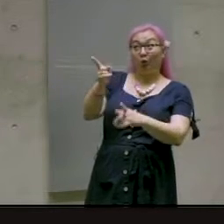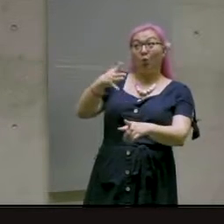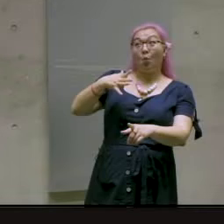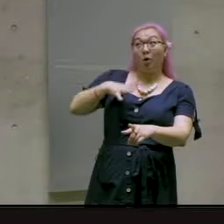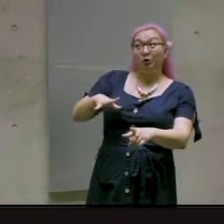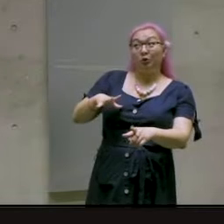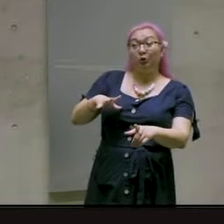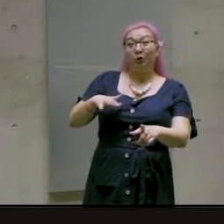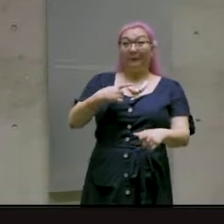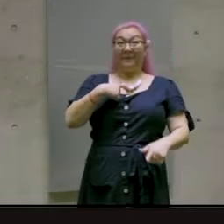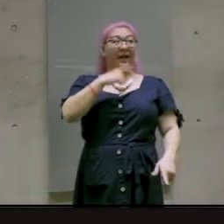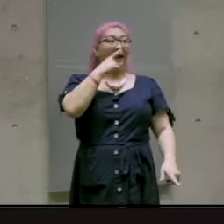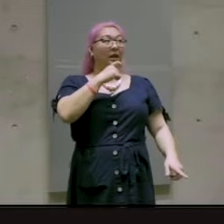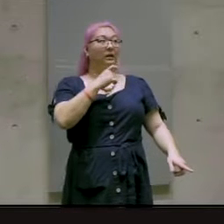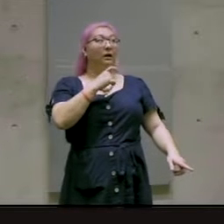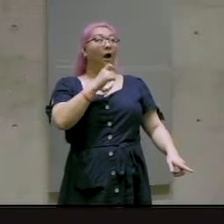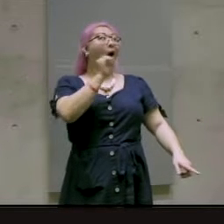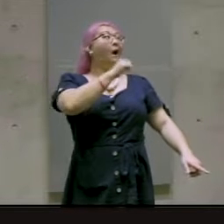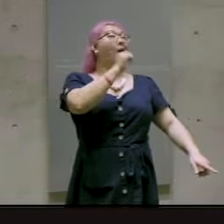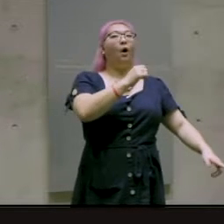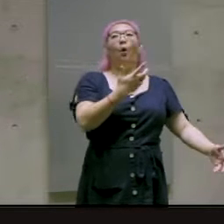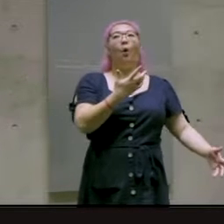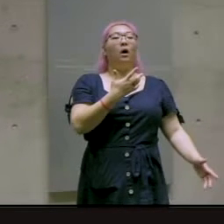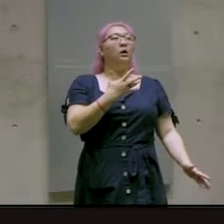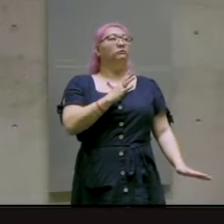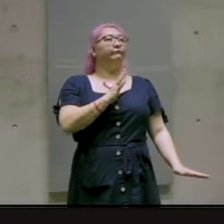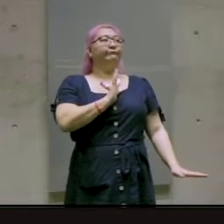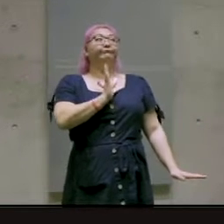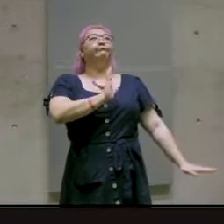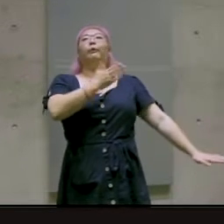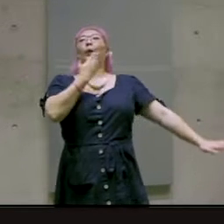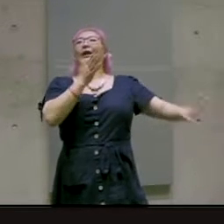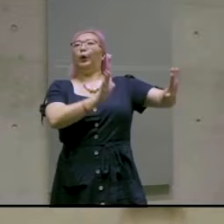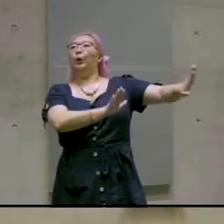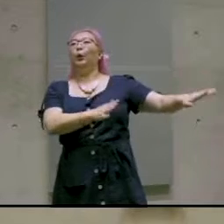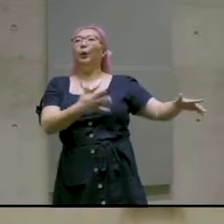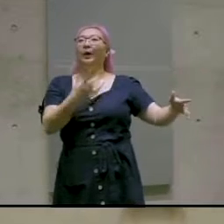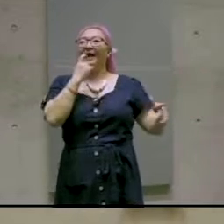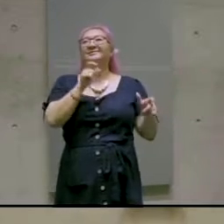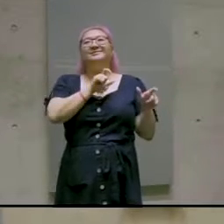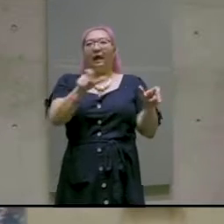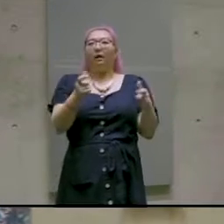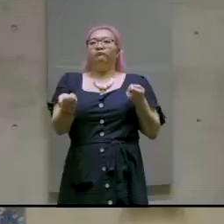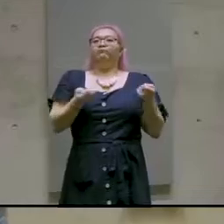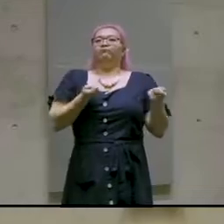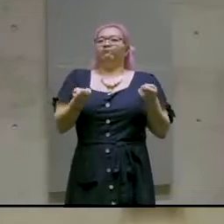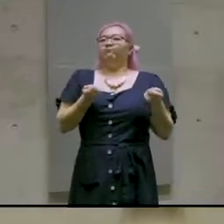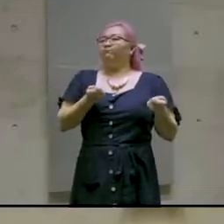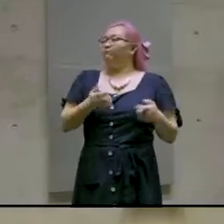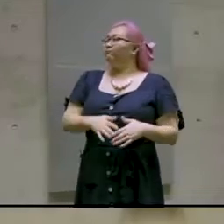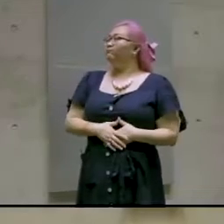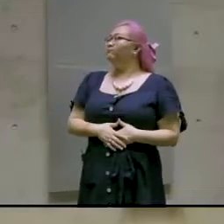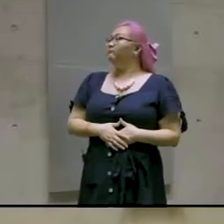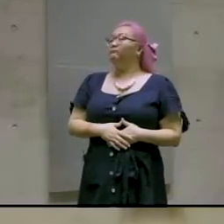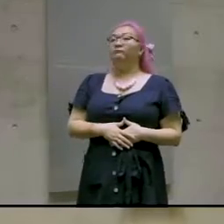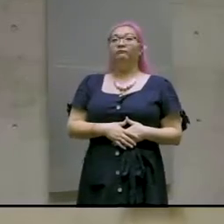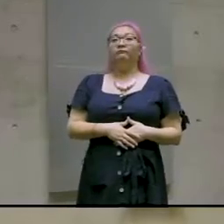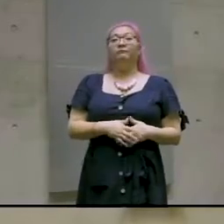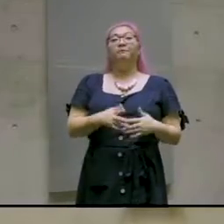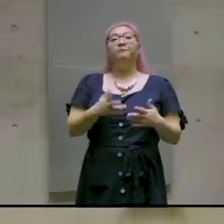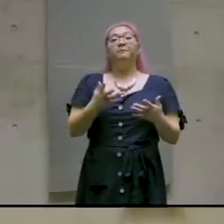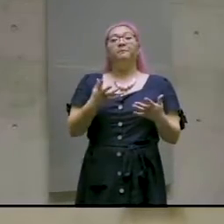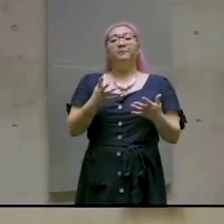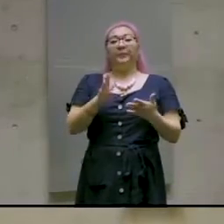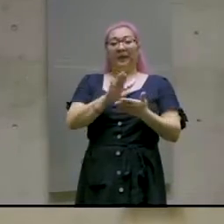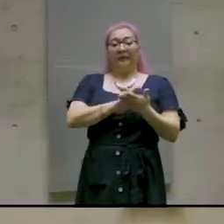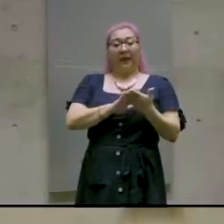that. They can change their mind, of course, but because non-player characters can remember information, that might have narrative consequences. But the upshot is that kind of